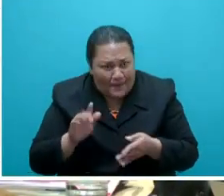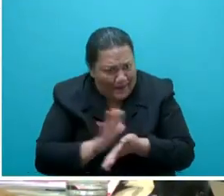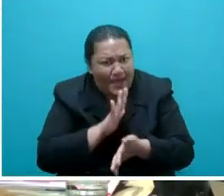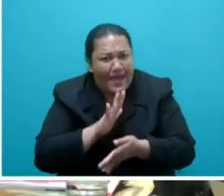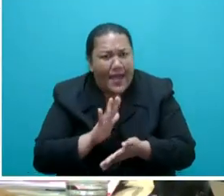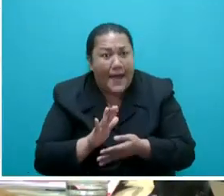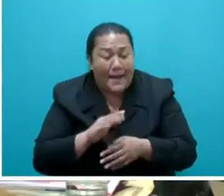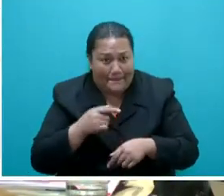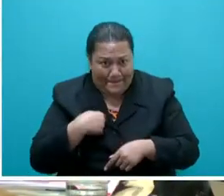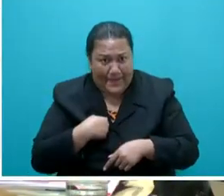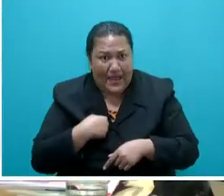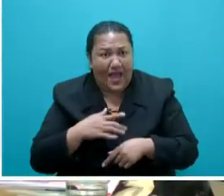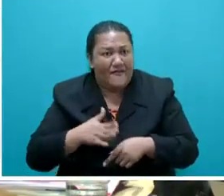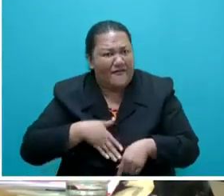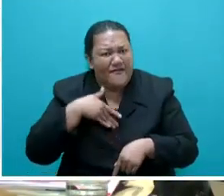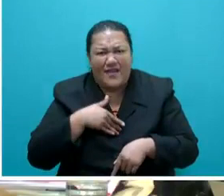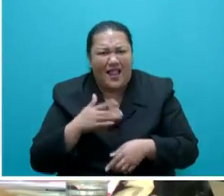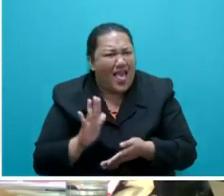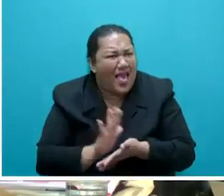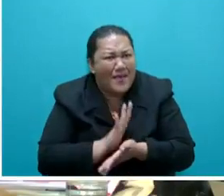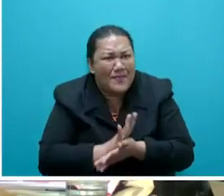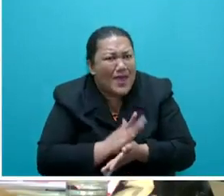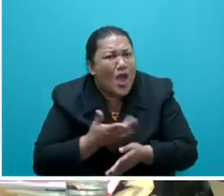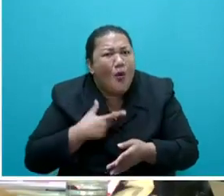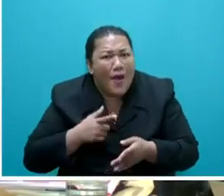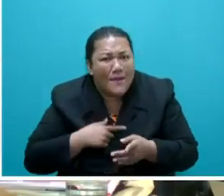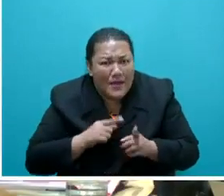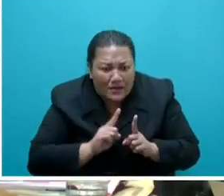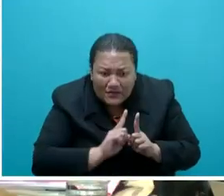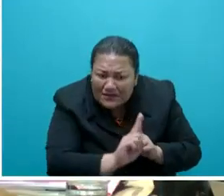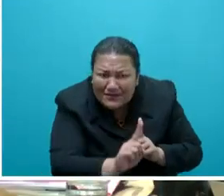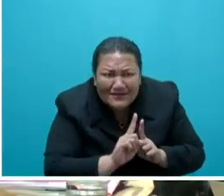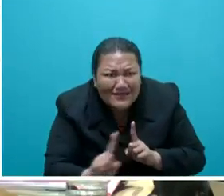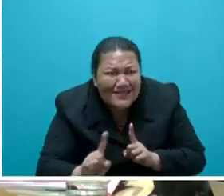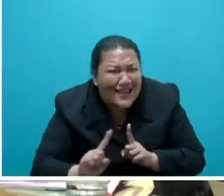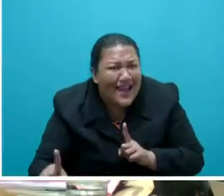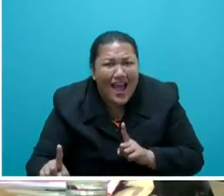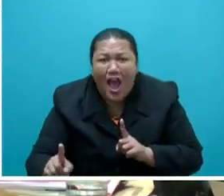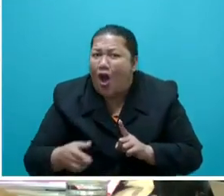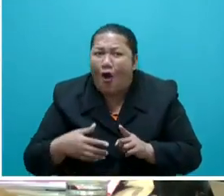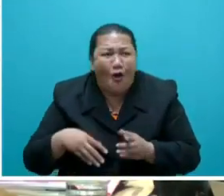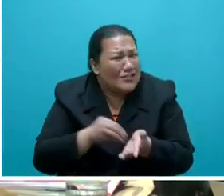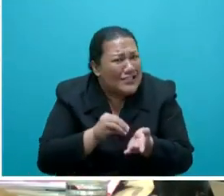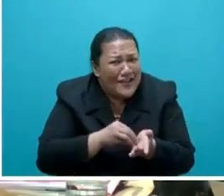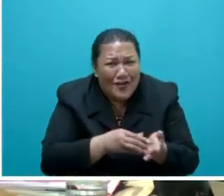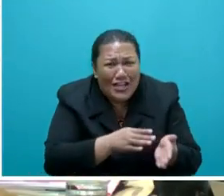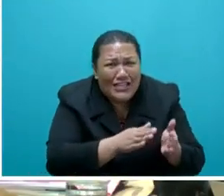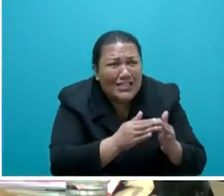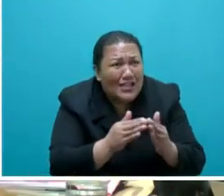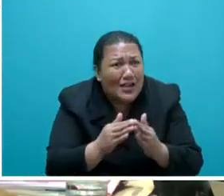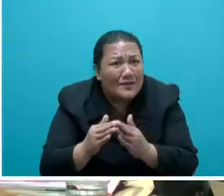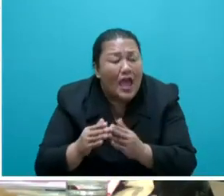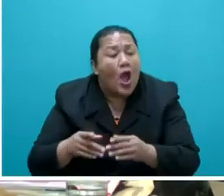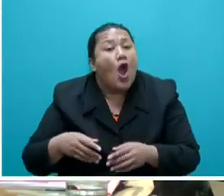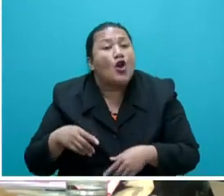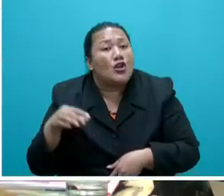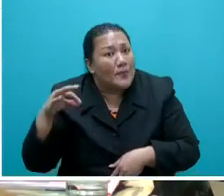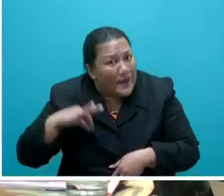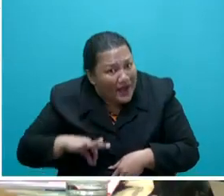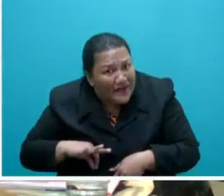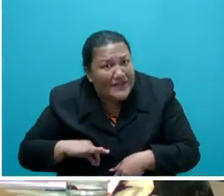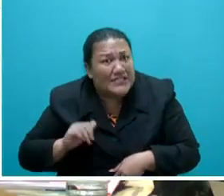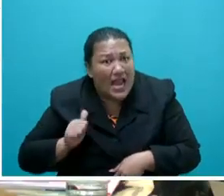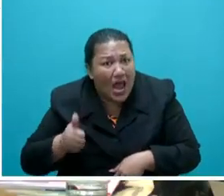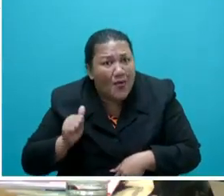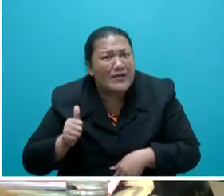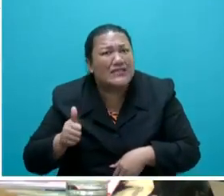them that government cares and that they have not been forgotten. The poverty benefit allowance, targeted at families that do